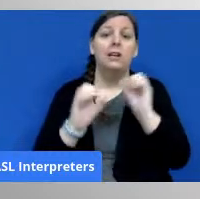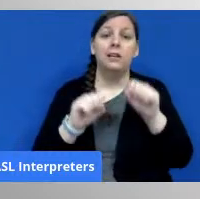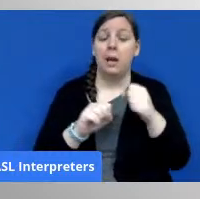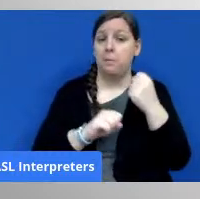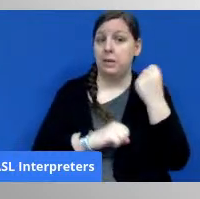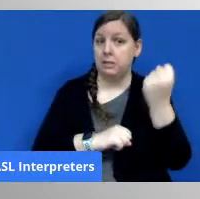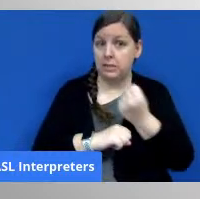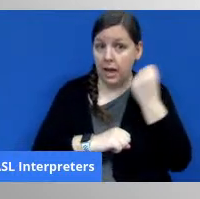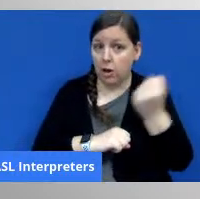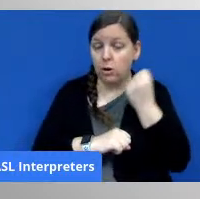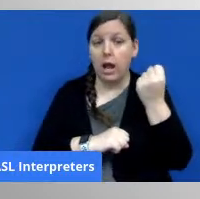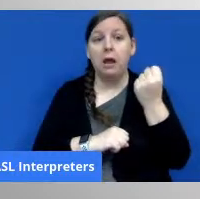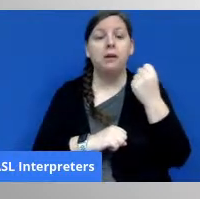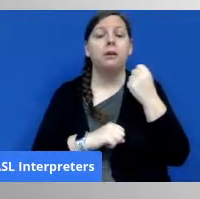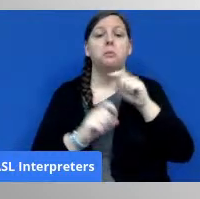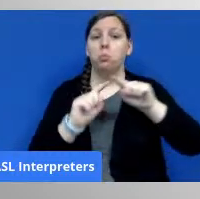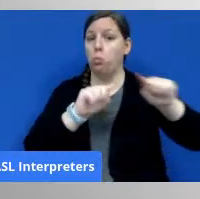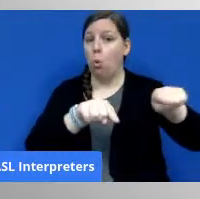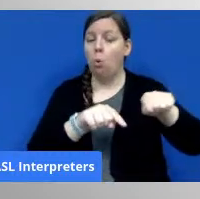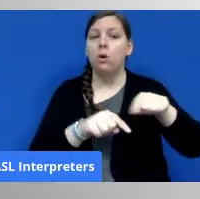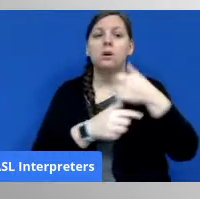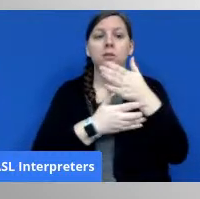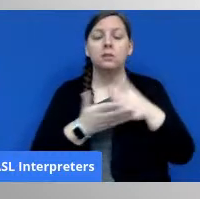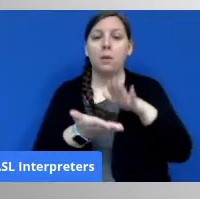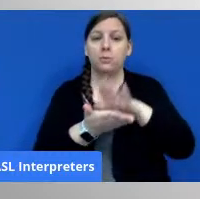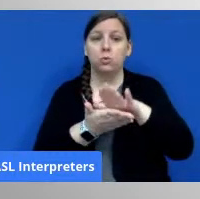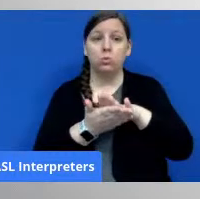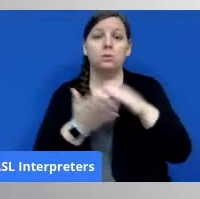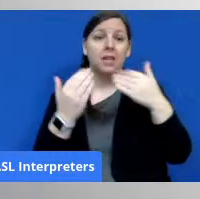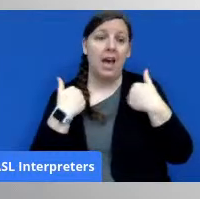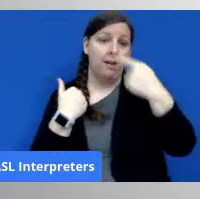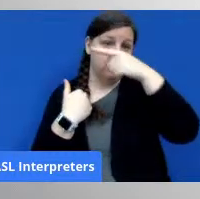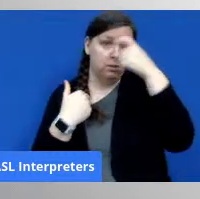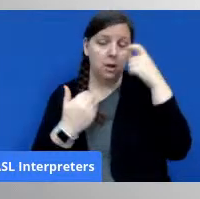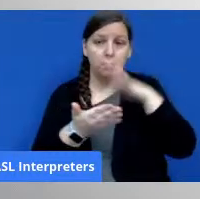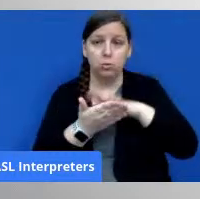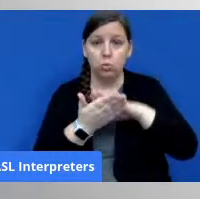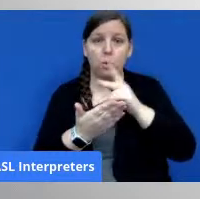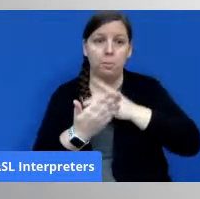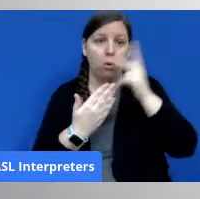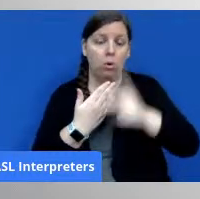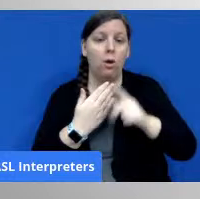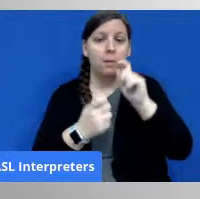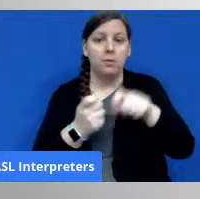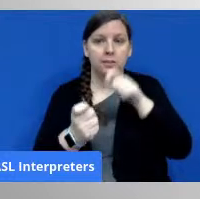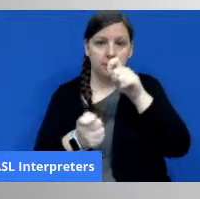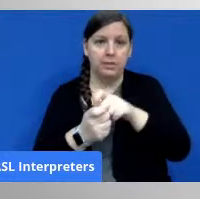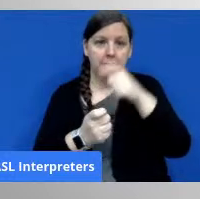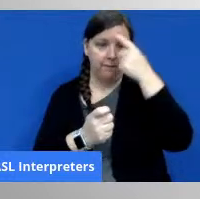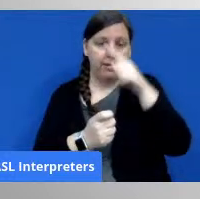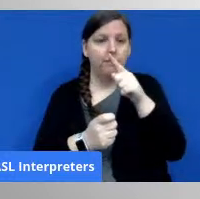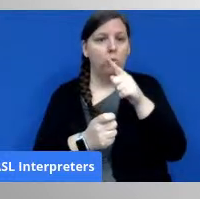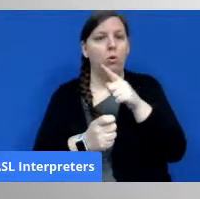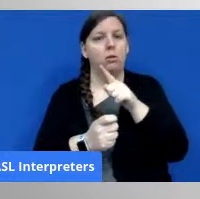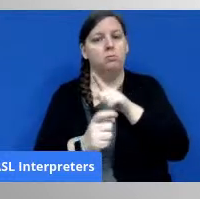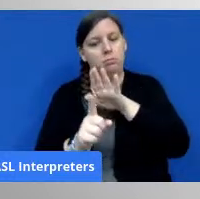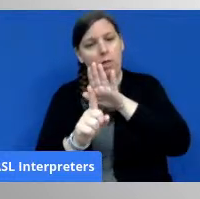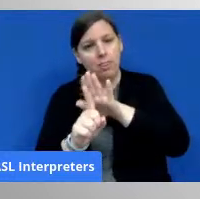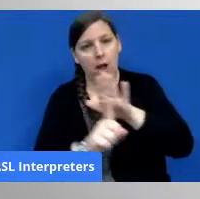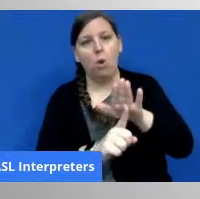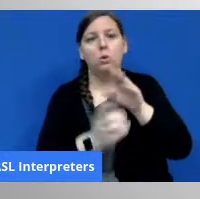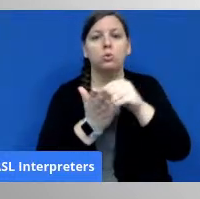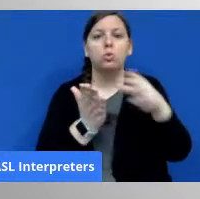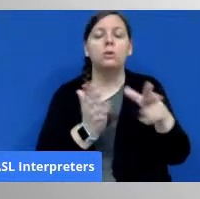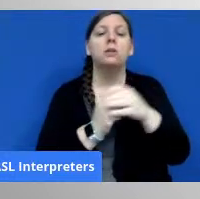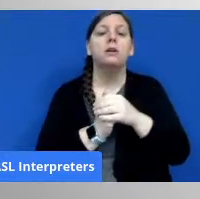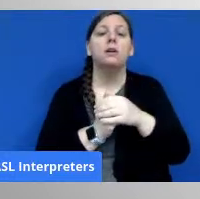Saturday academy. And some schools even do summer school programs that are specific just to their students.